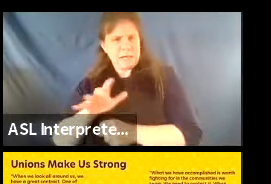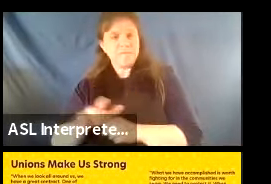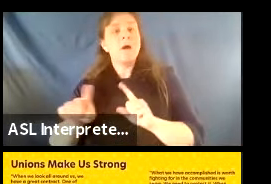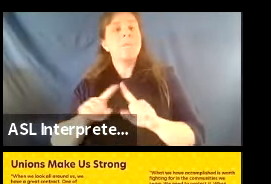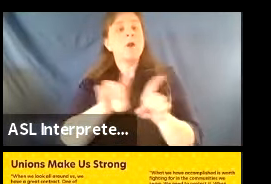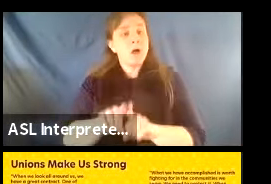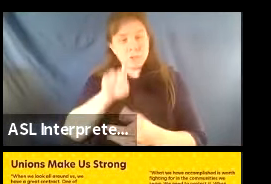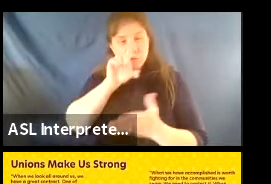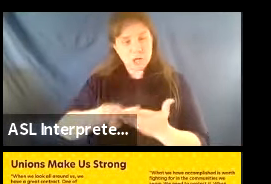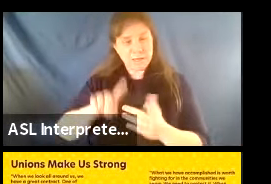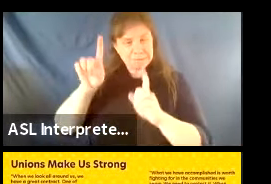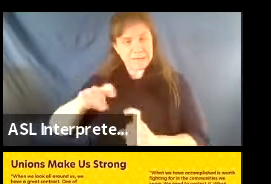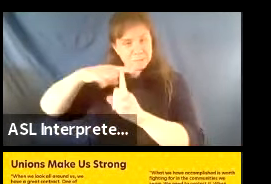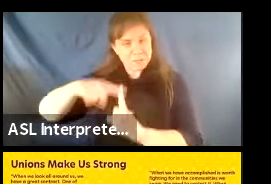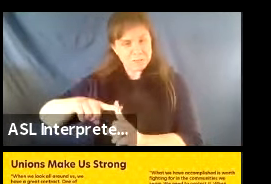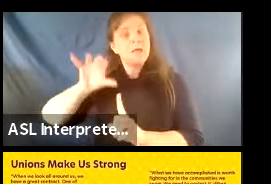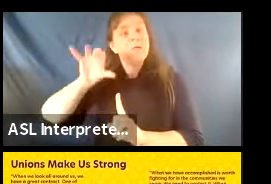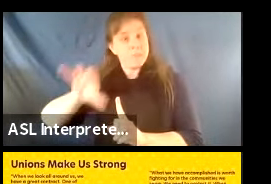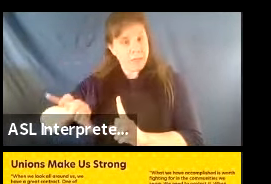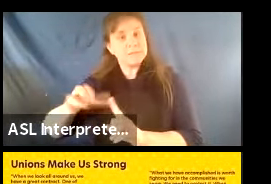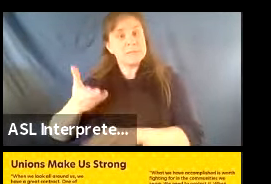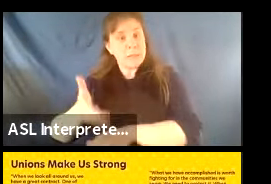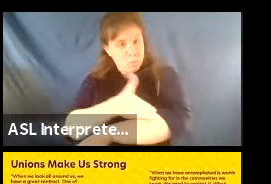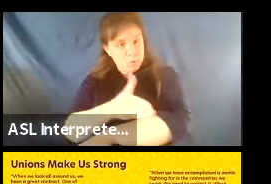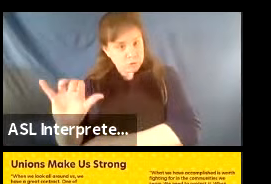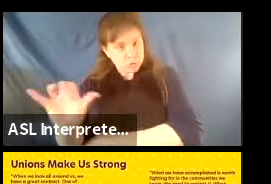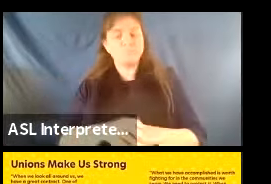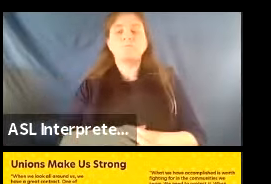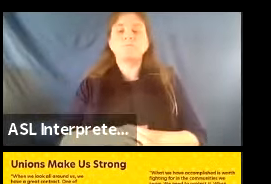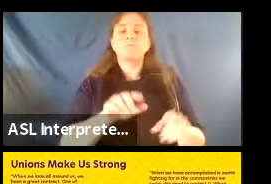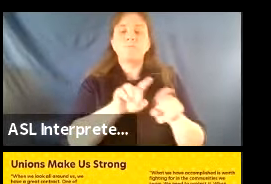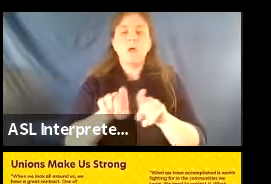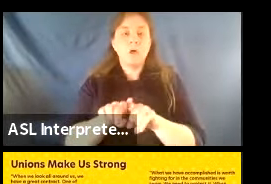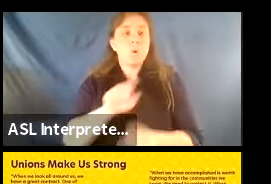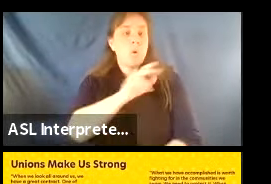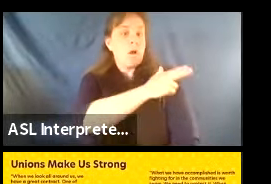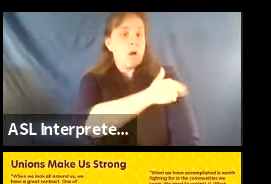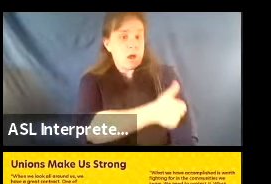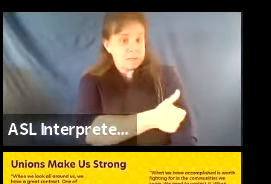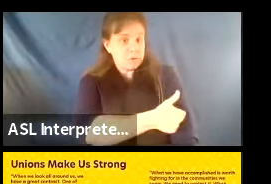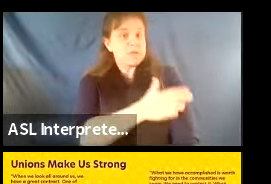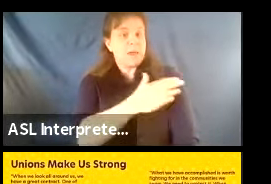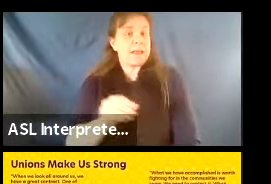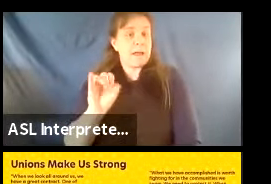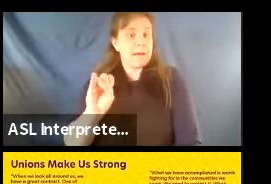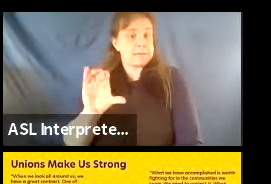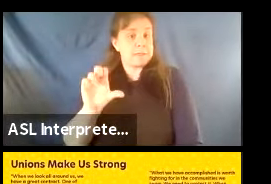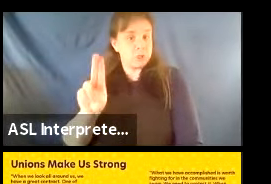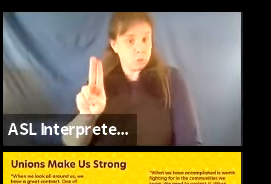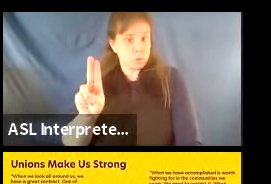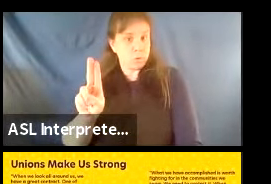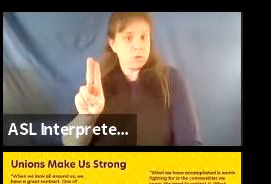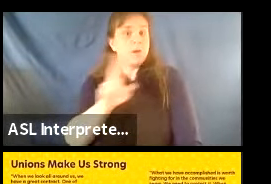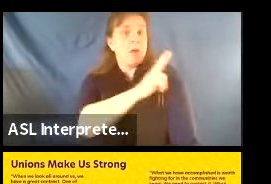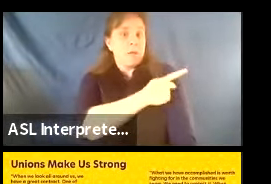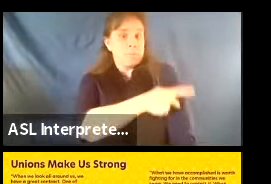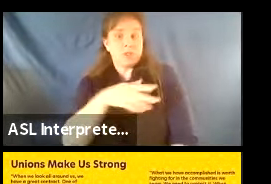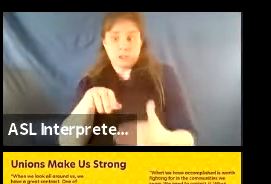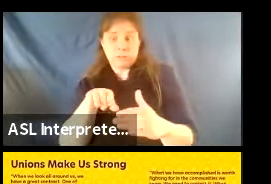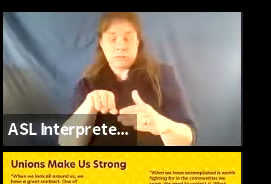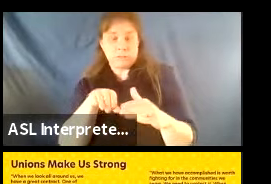positivity that's also improving. And really importantly, hospitalizations and intensive care unit admissions have all been decreasing. So those